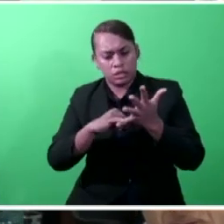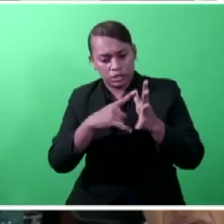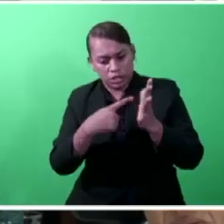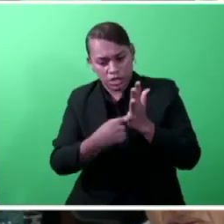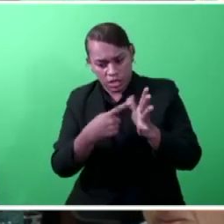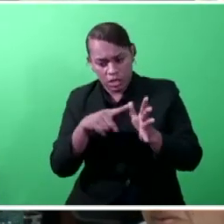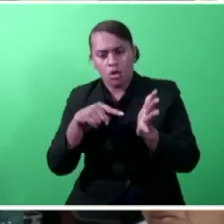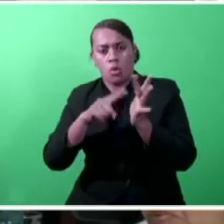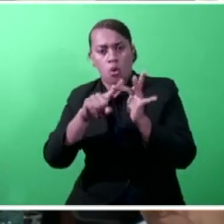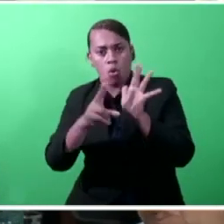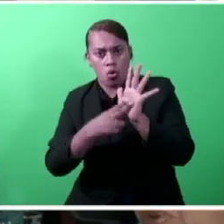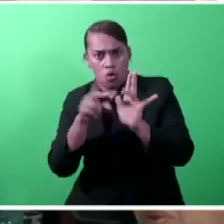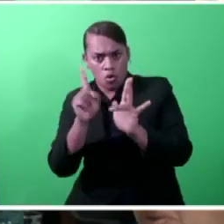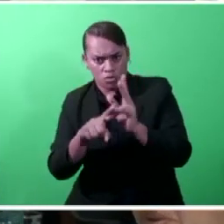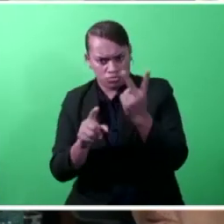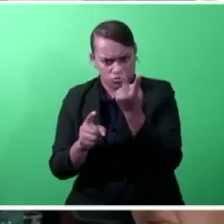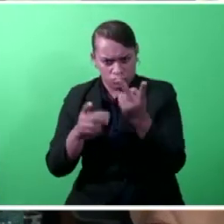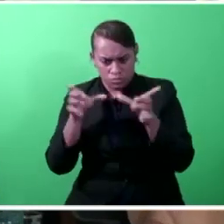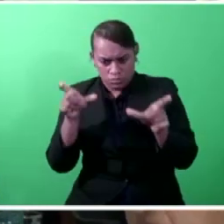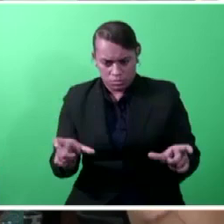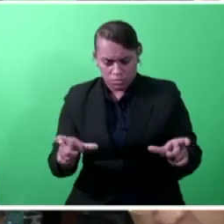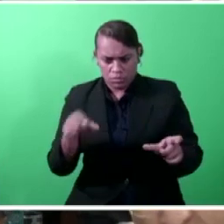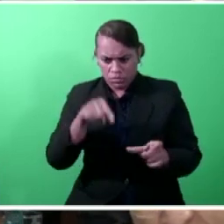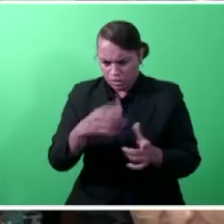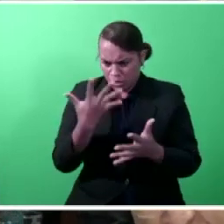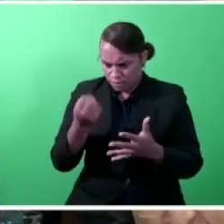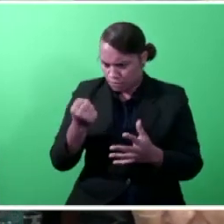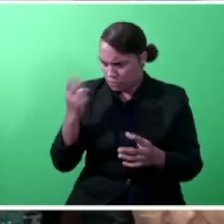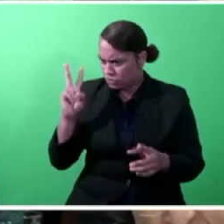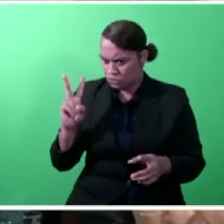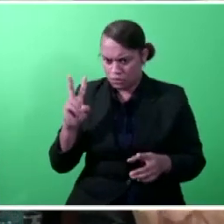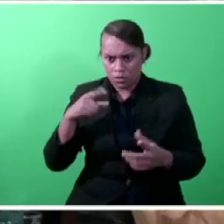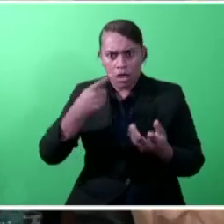As I speak, there are 2 further tropical disturbances in our region,